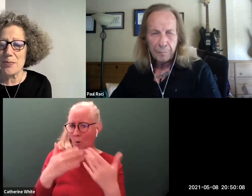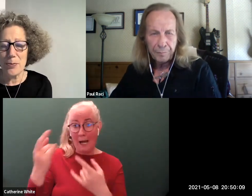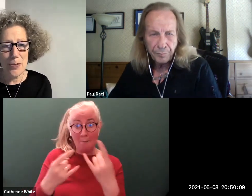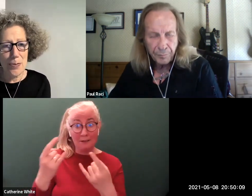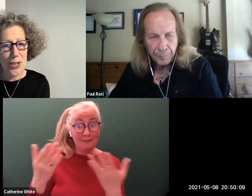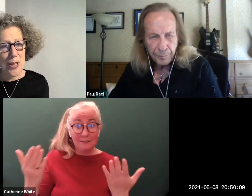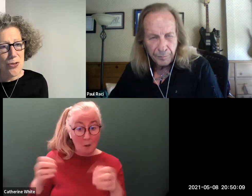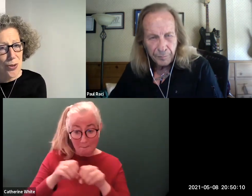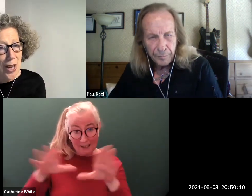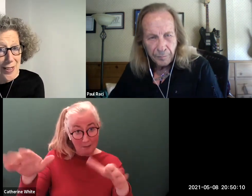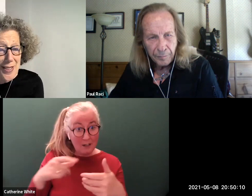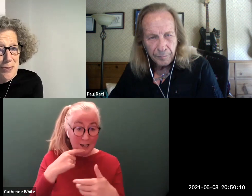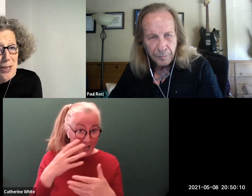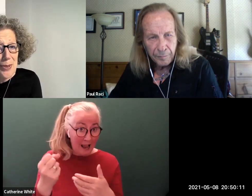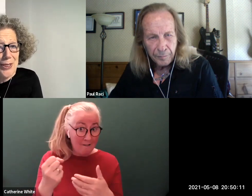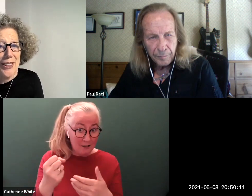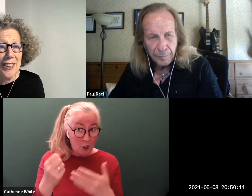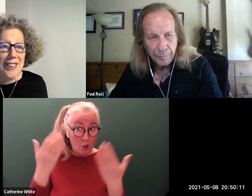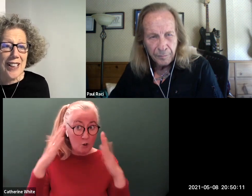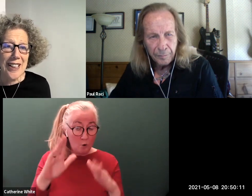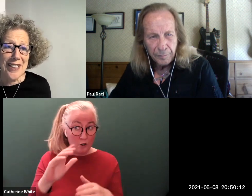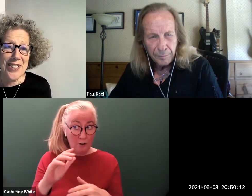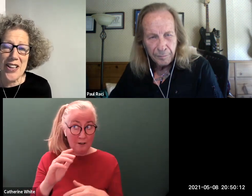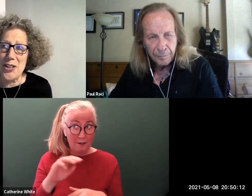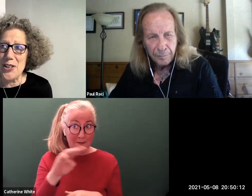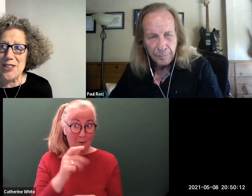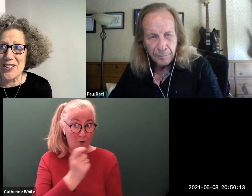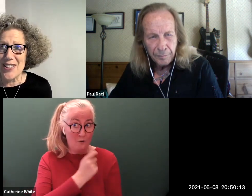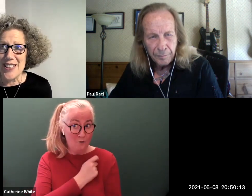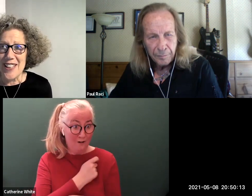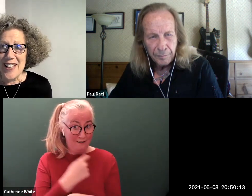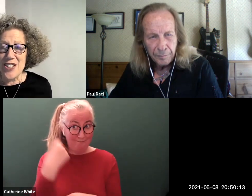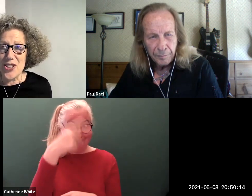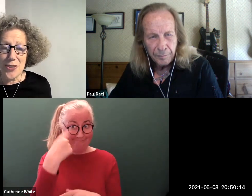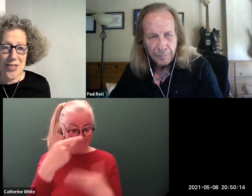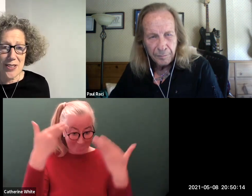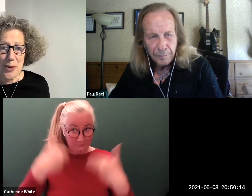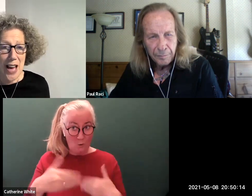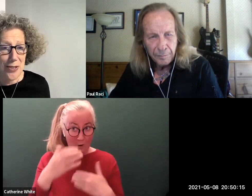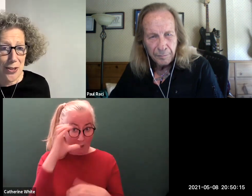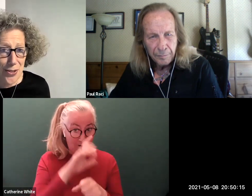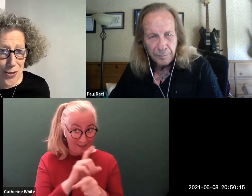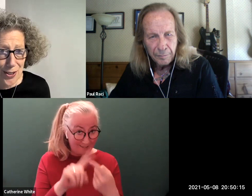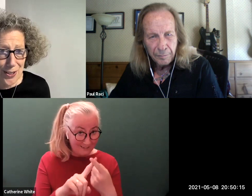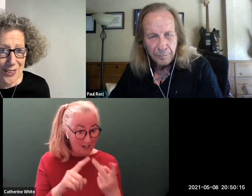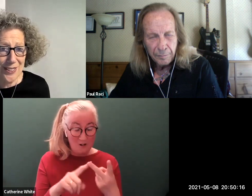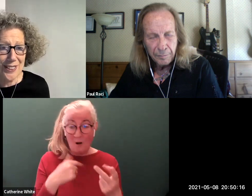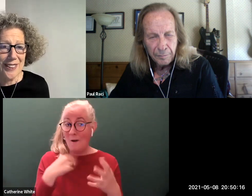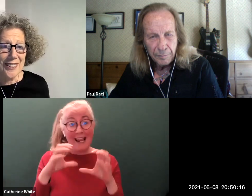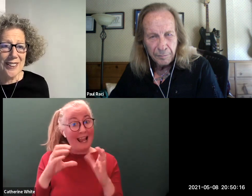out possibly true colors in people. Mm. It it showed us that we have no